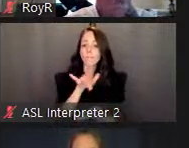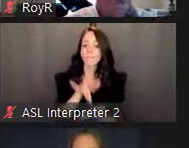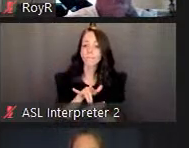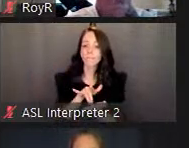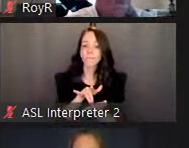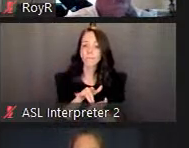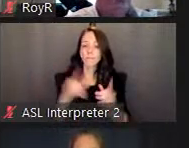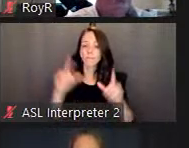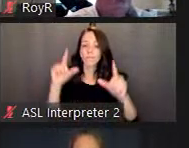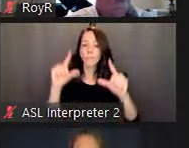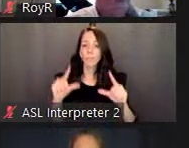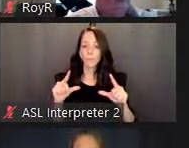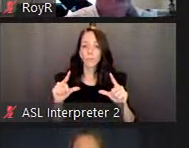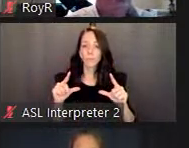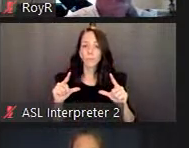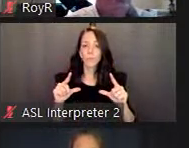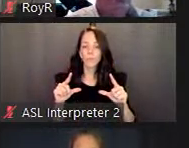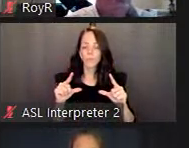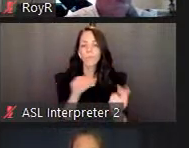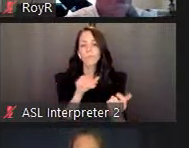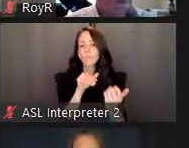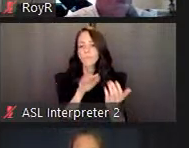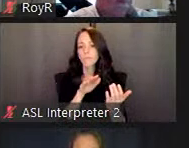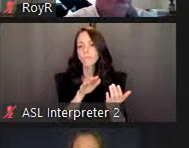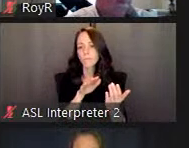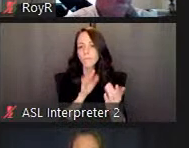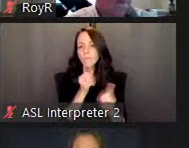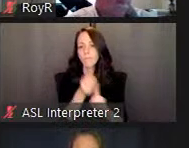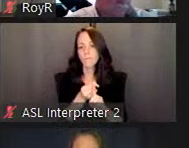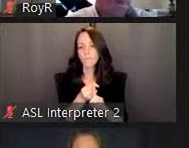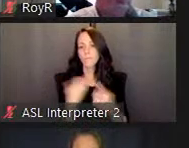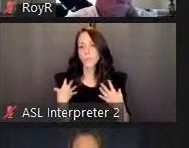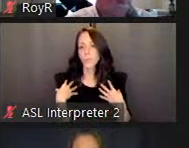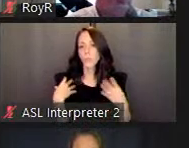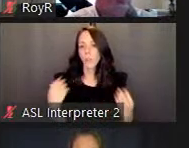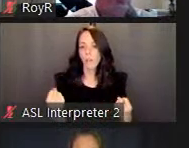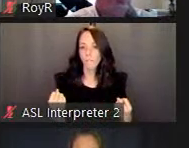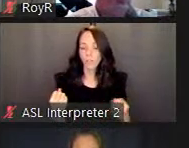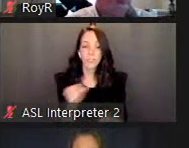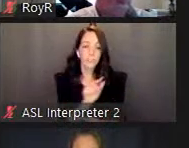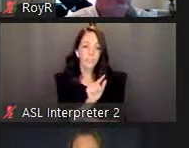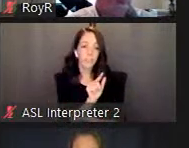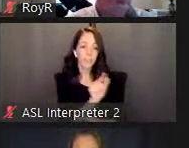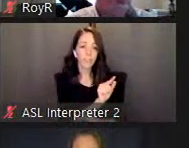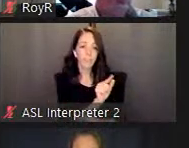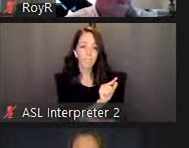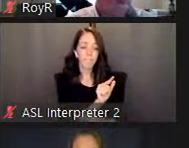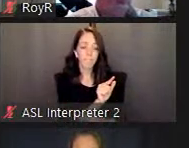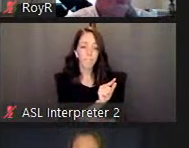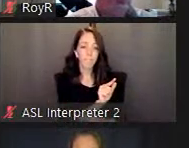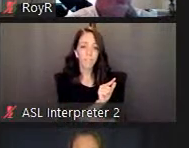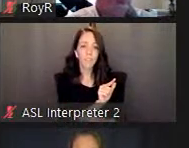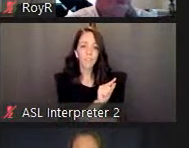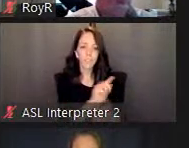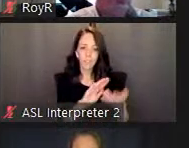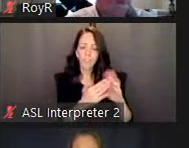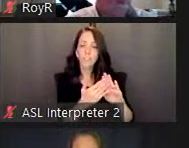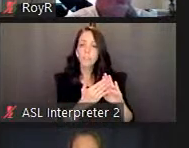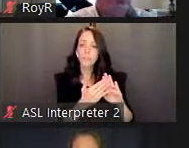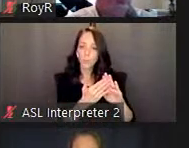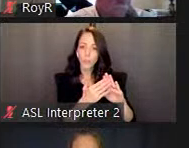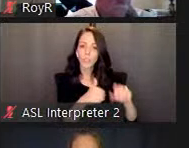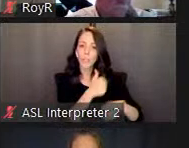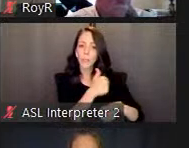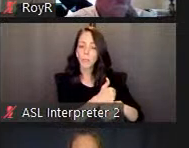developing pandemic recovery priorities. On the left-hand side, community-based organizations are working directly with Washington County